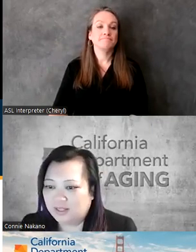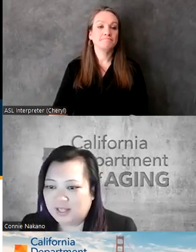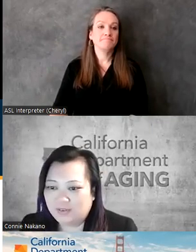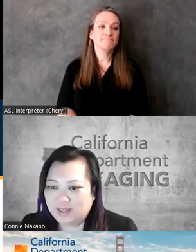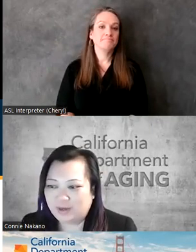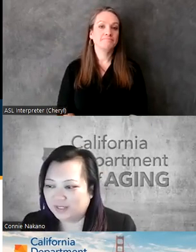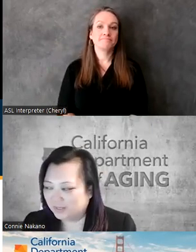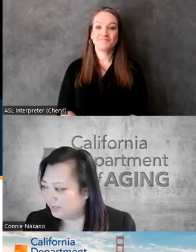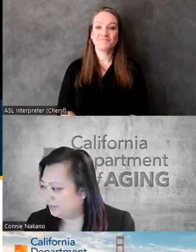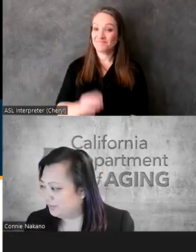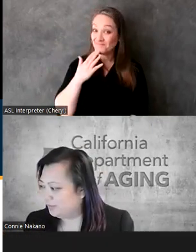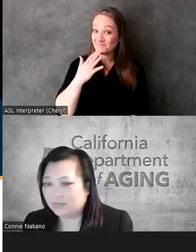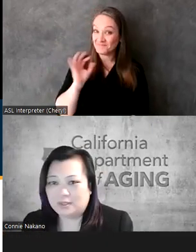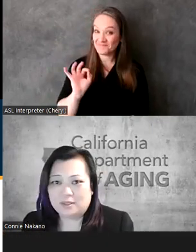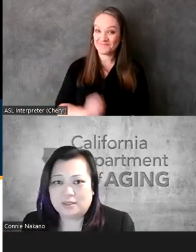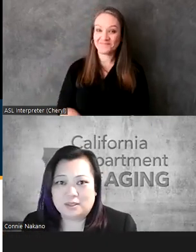Thank you for that, Mark.